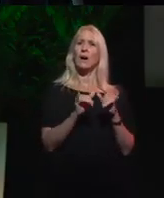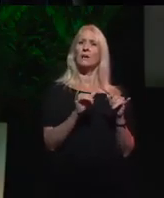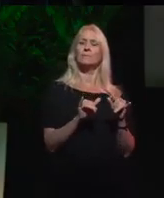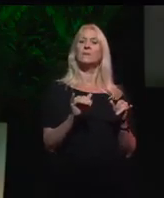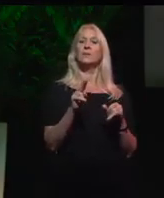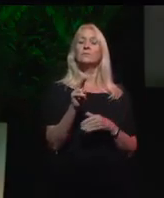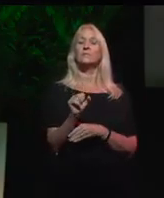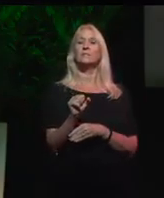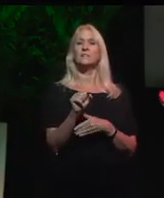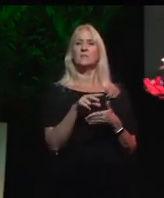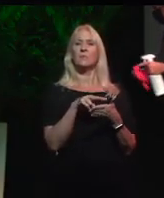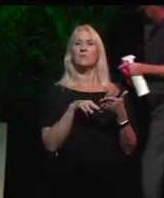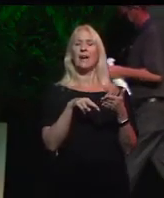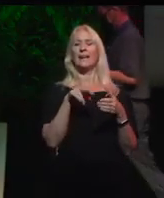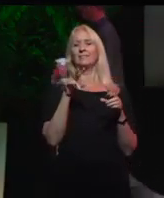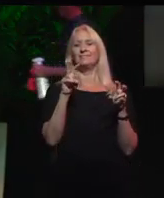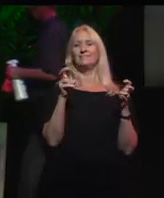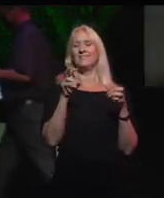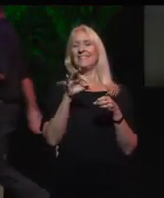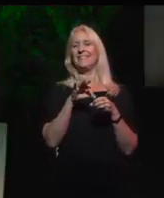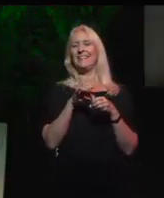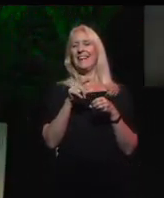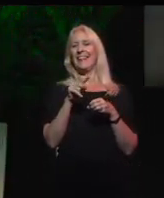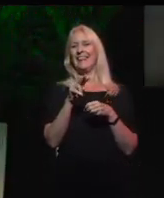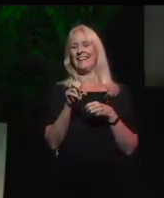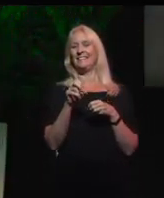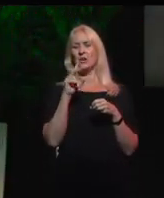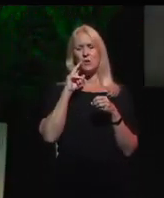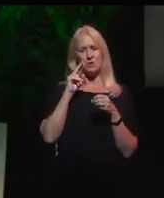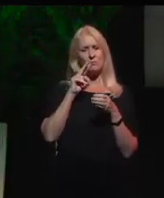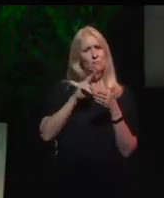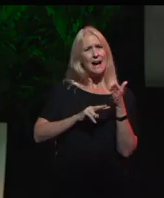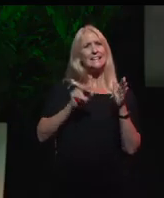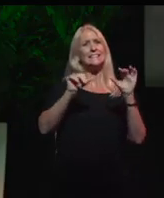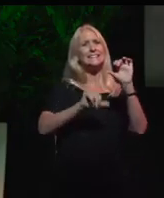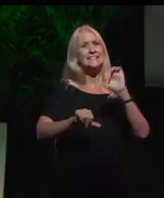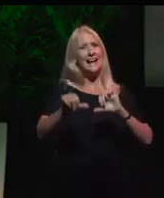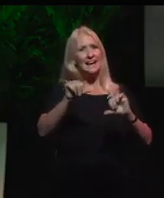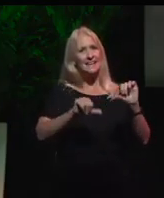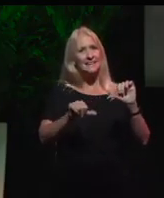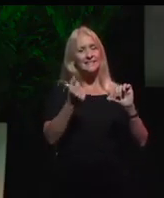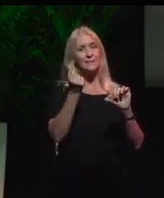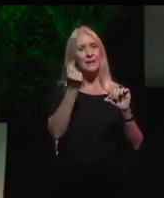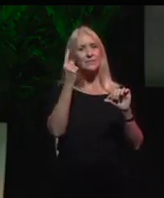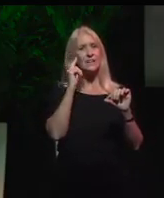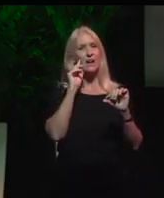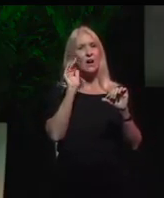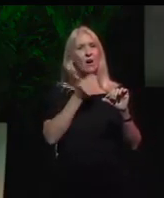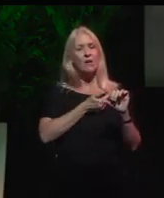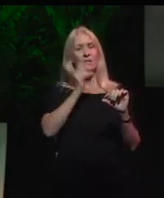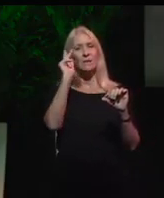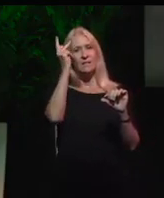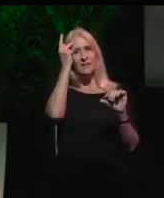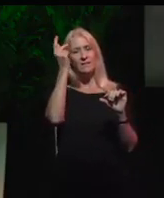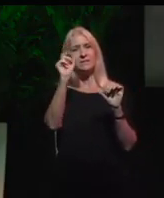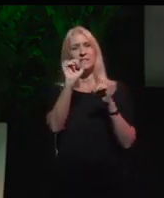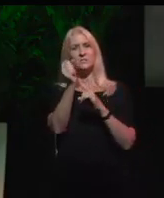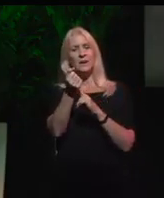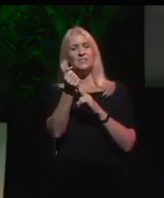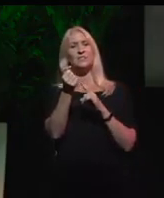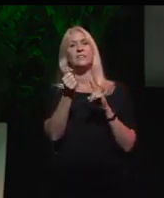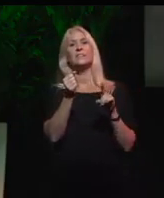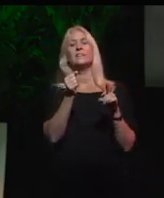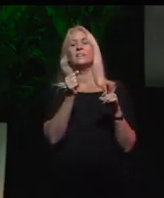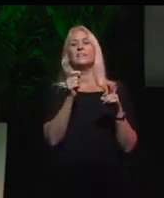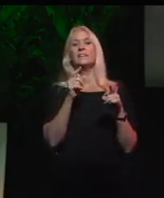read the tea leaves, so to speak, or rather we read the science and understood our own political situation and the reality of collective human action in